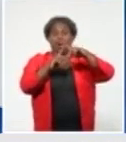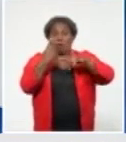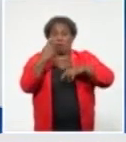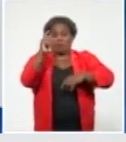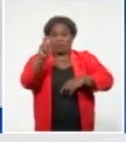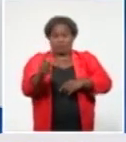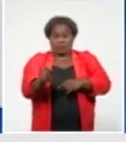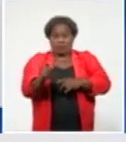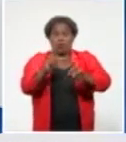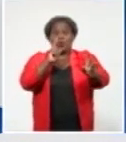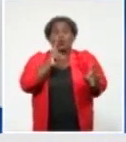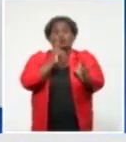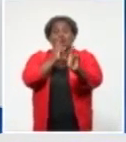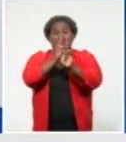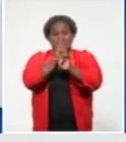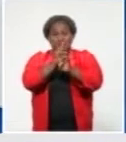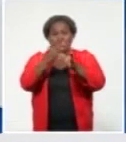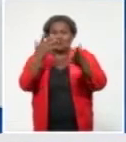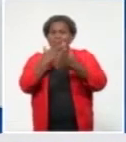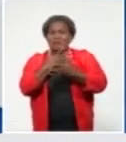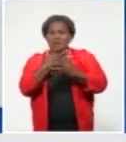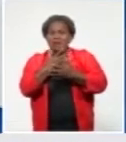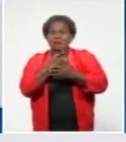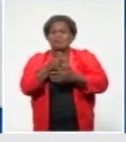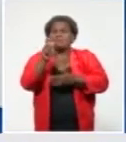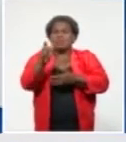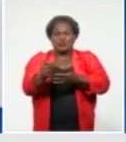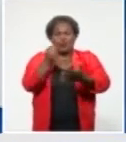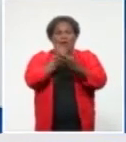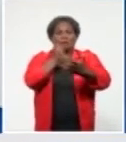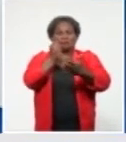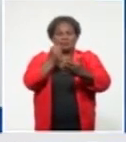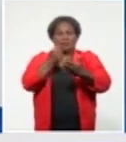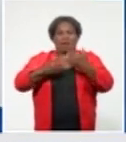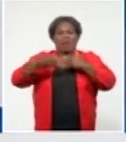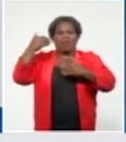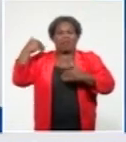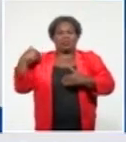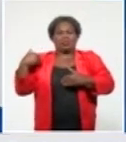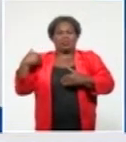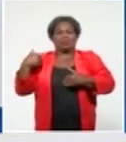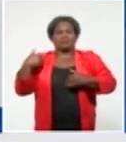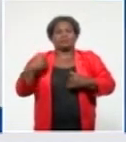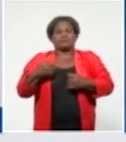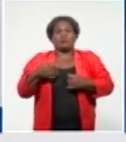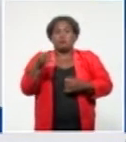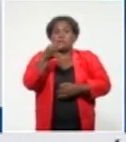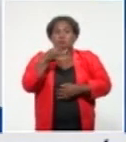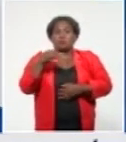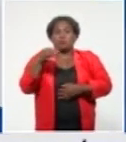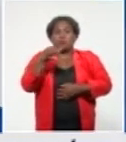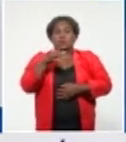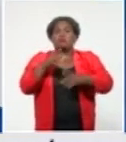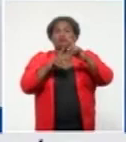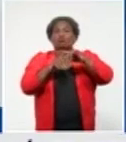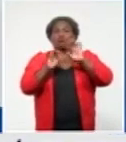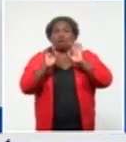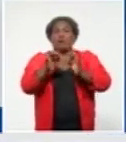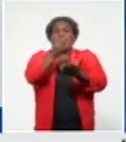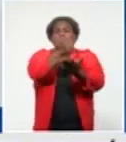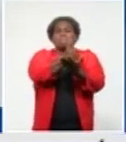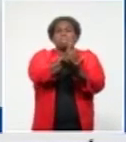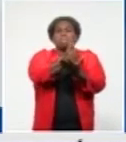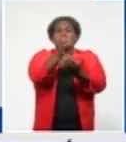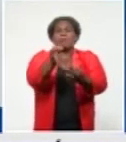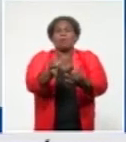of the 36 cases, 7 are from Marianao, 5 from Boyeros, 4 from Playa, 4 from La